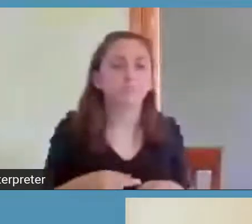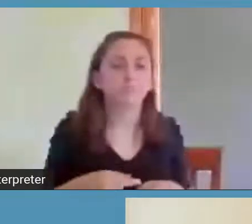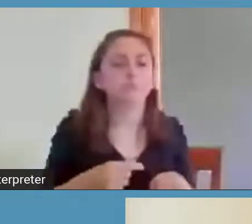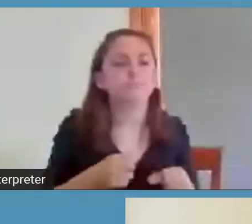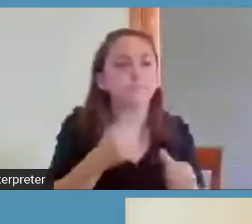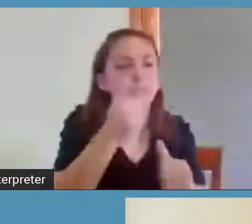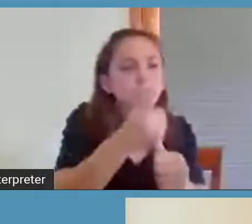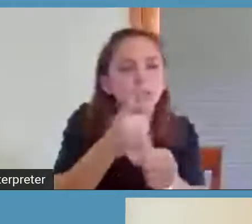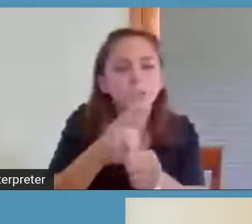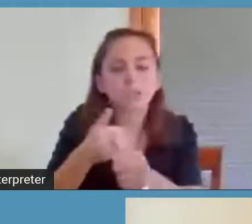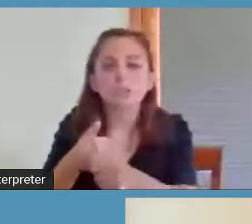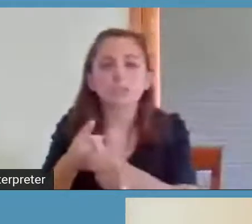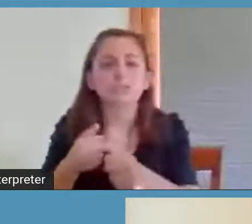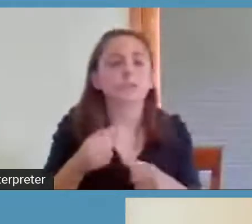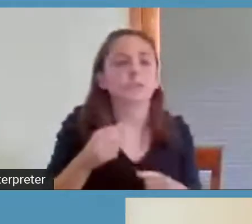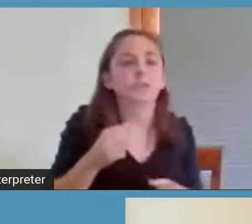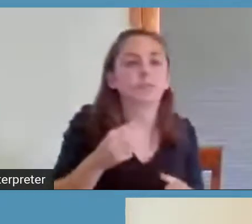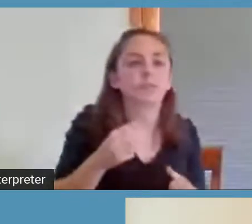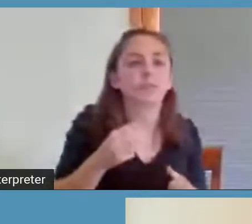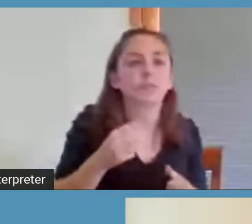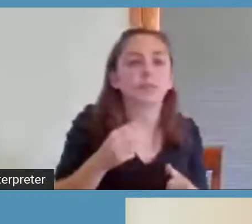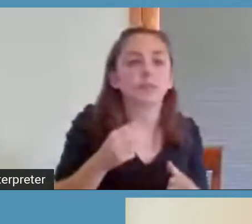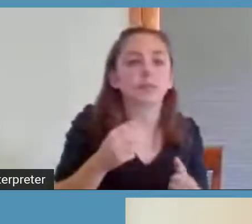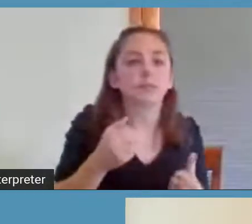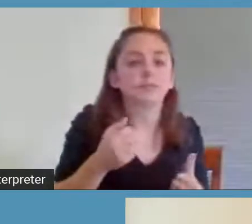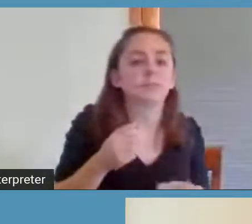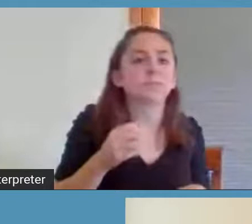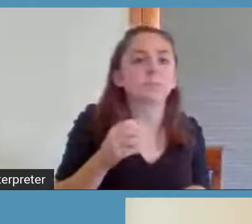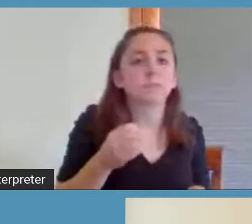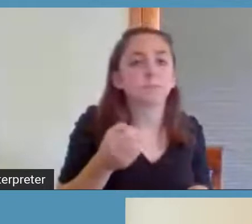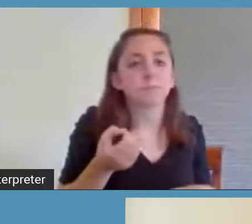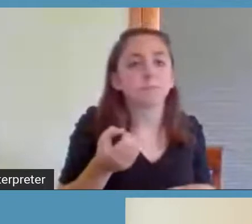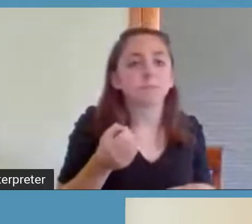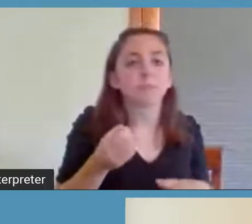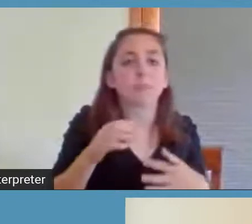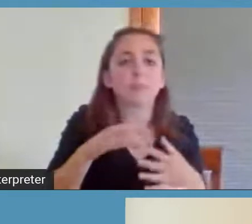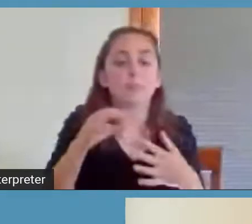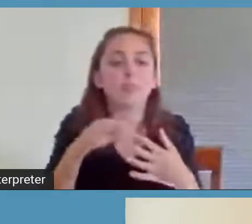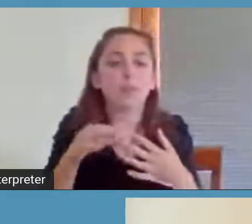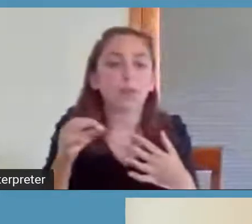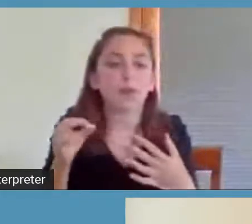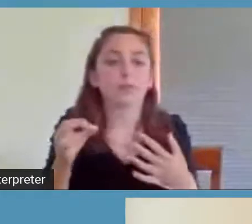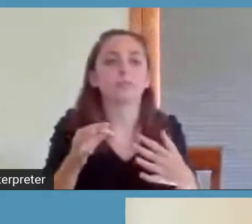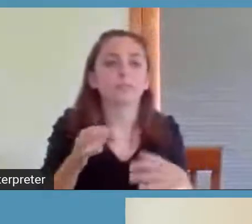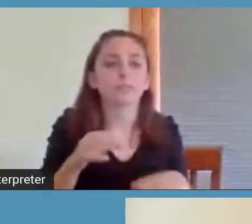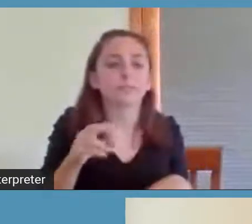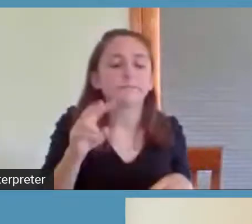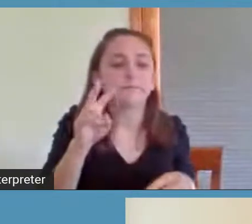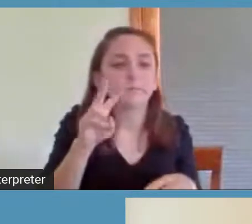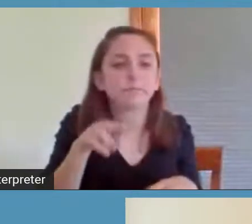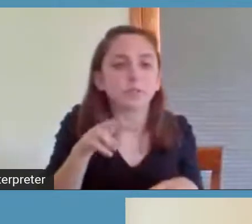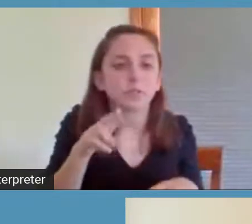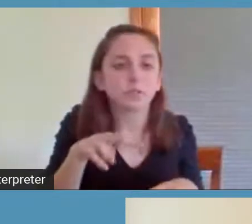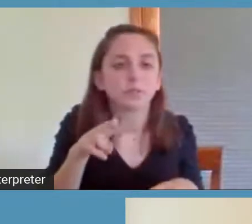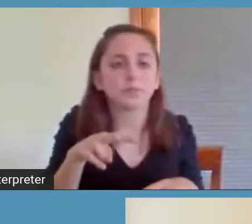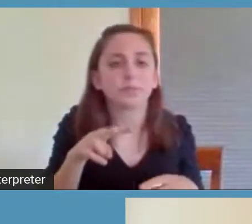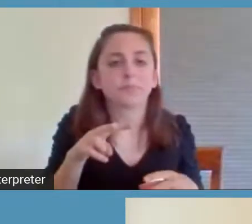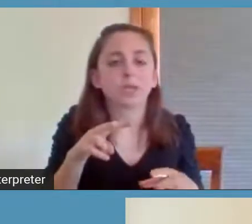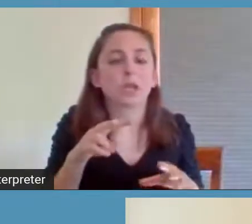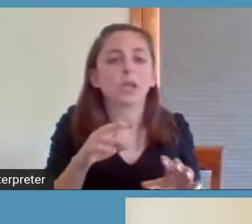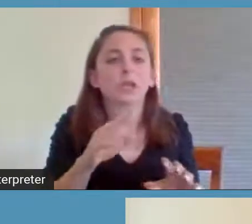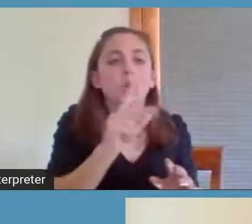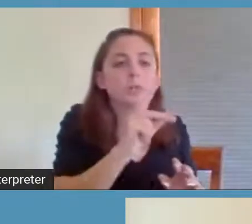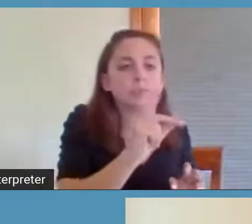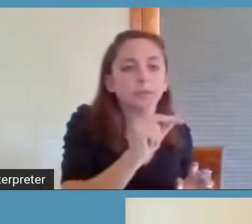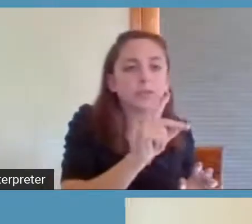there a mechanism to provide an alt text or a machine readable descriptions for these exhibits? It wasn't for Kunstmatrix, but I know